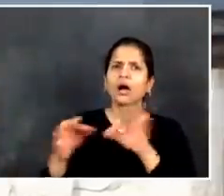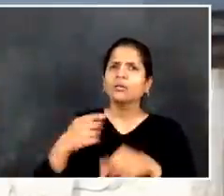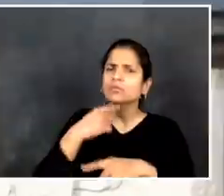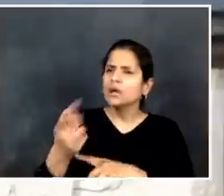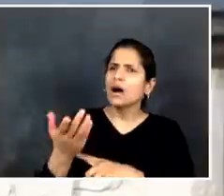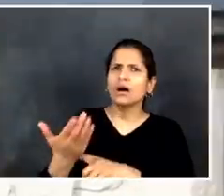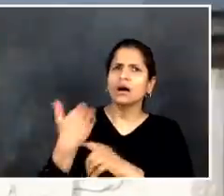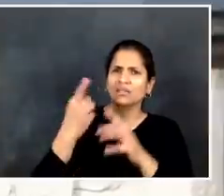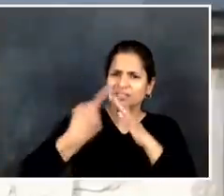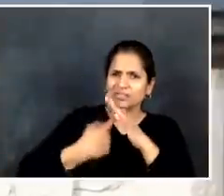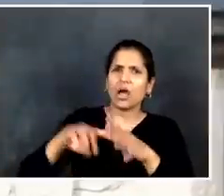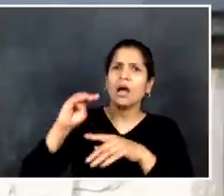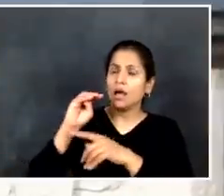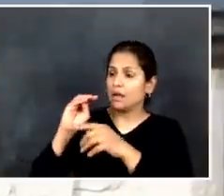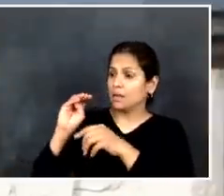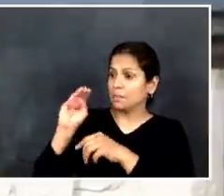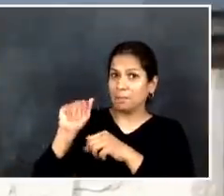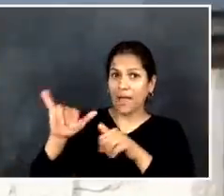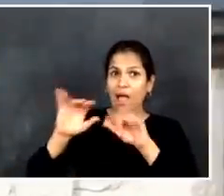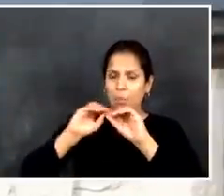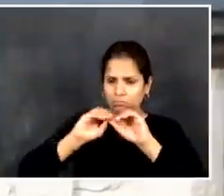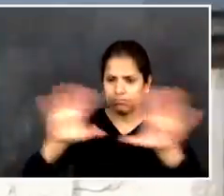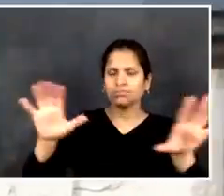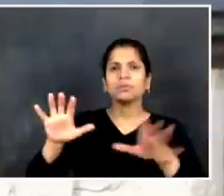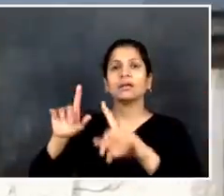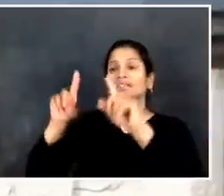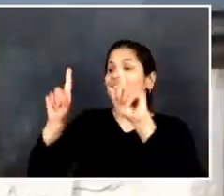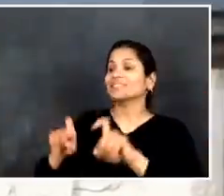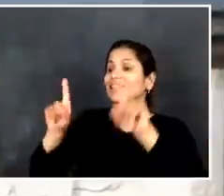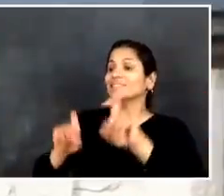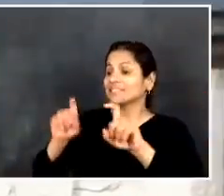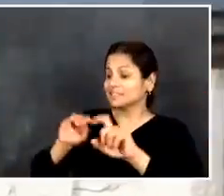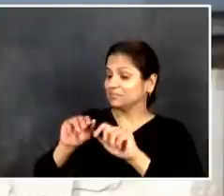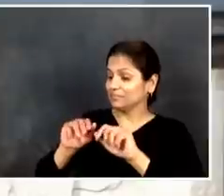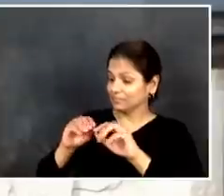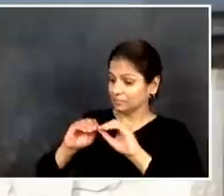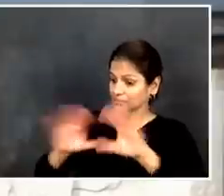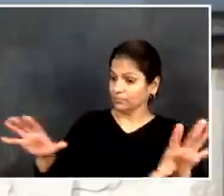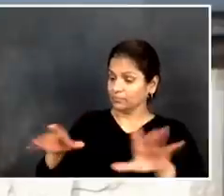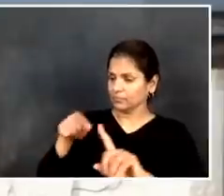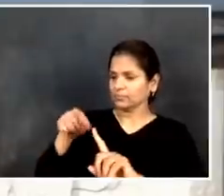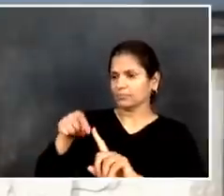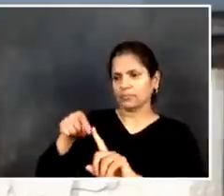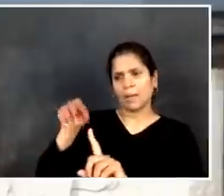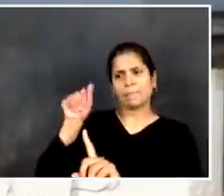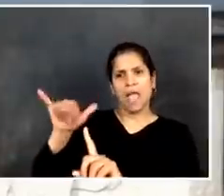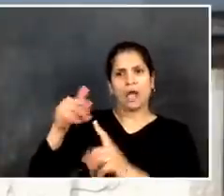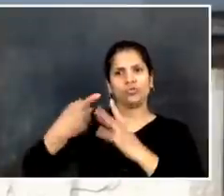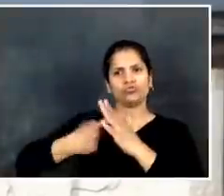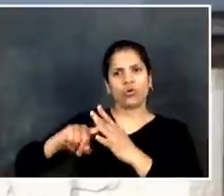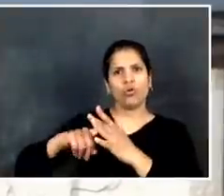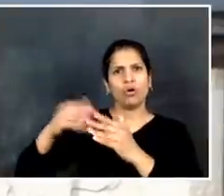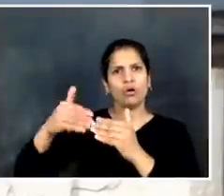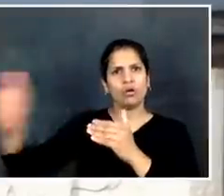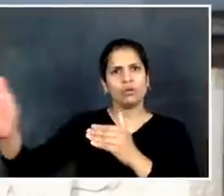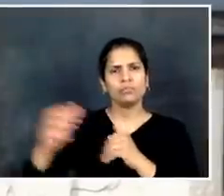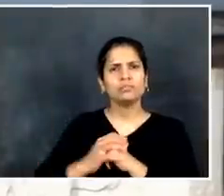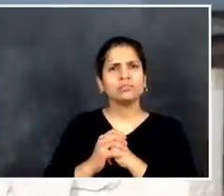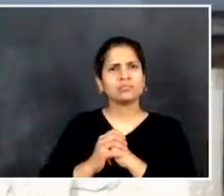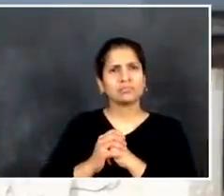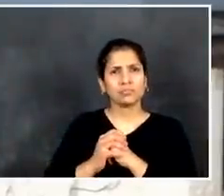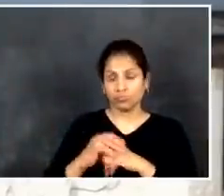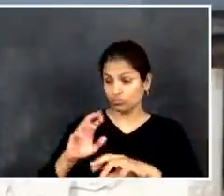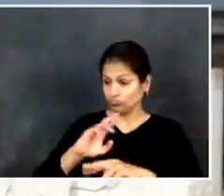the ventilators, will announce it publicly. But when we are ready and when everyone has been notified and they're ready, that's when we make an